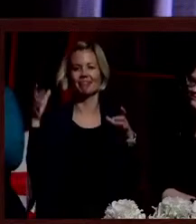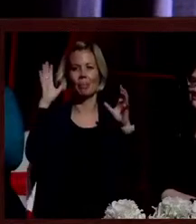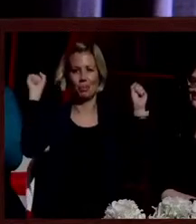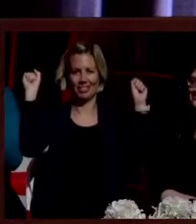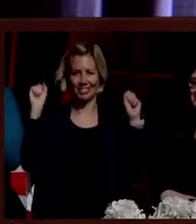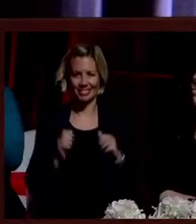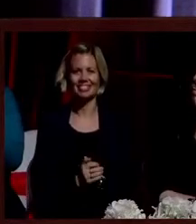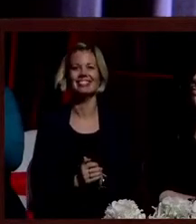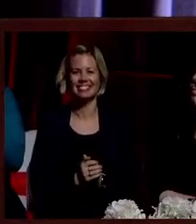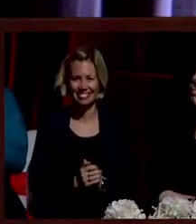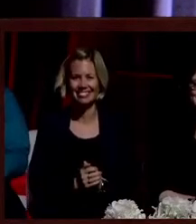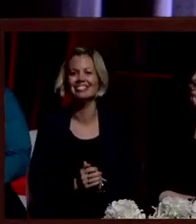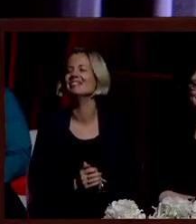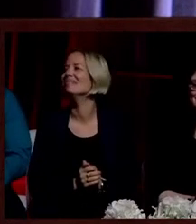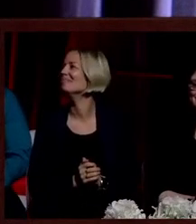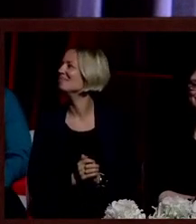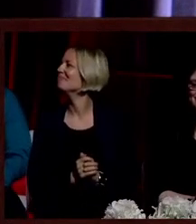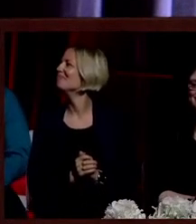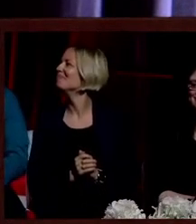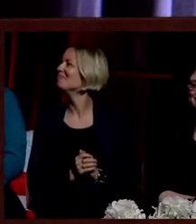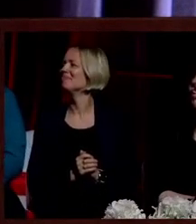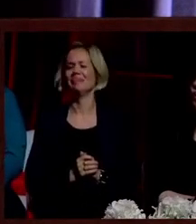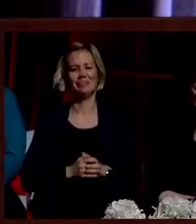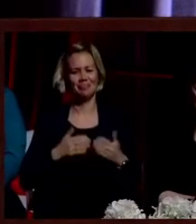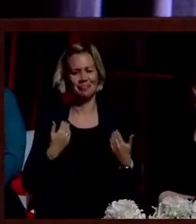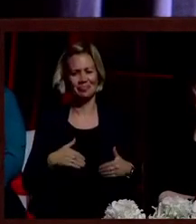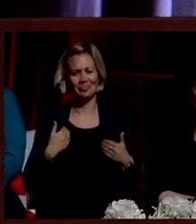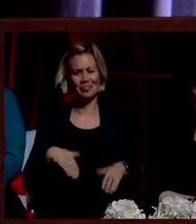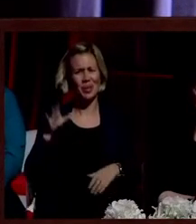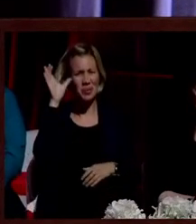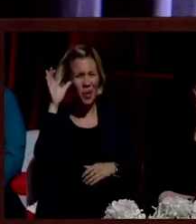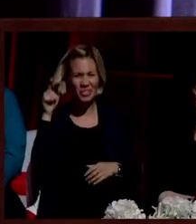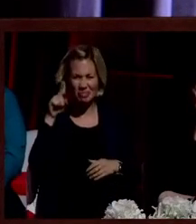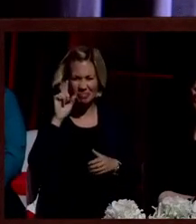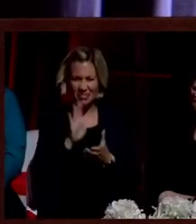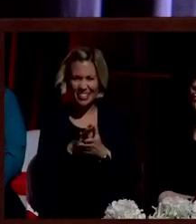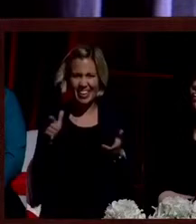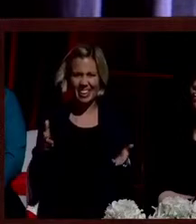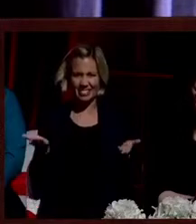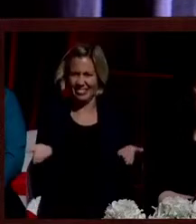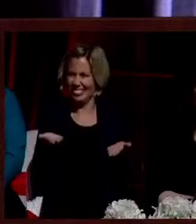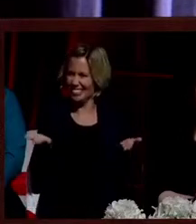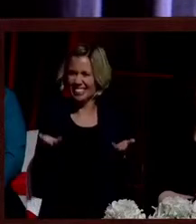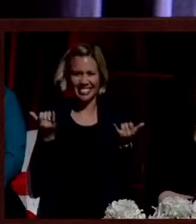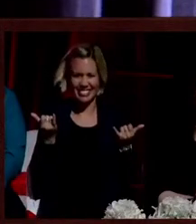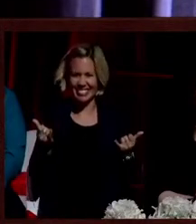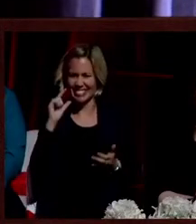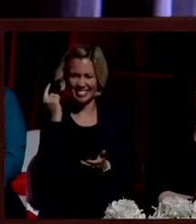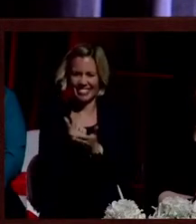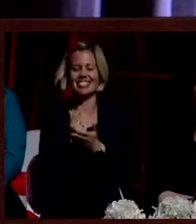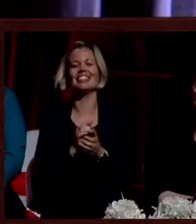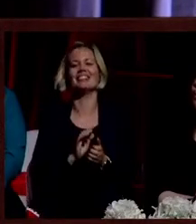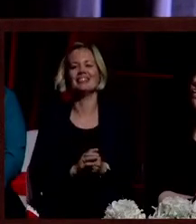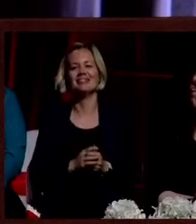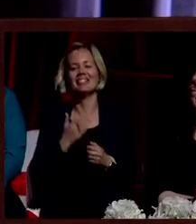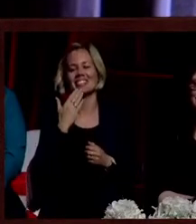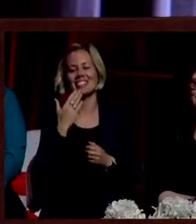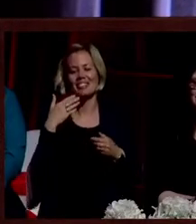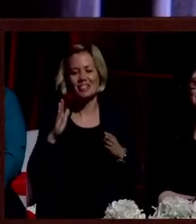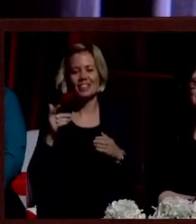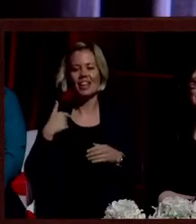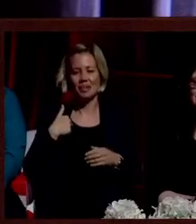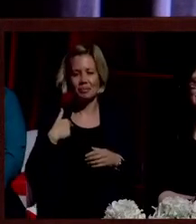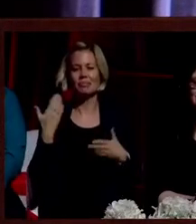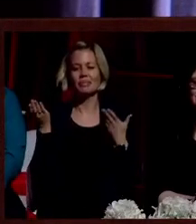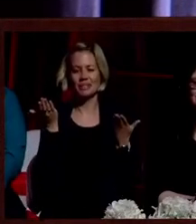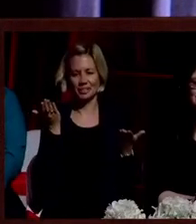I am also today's MC. Colts can't believe graduation is finally here. Thank you for letting me serve as your student body president.